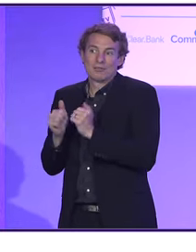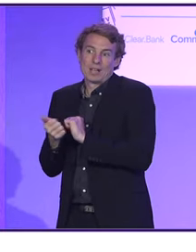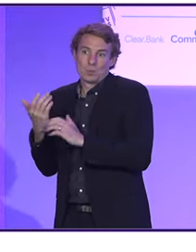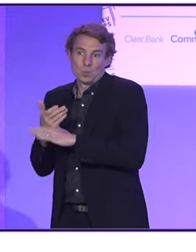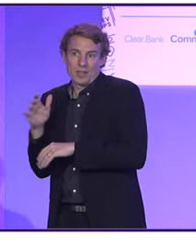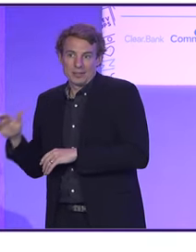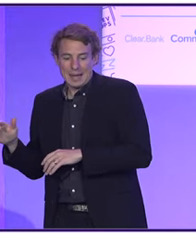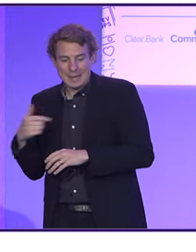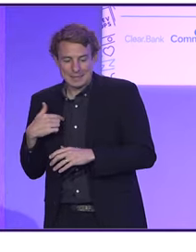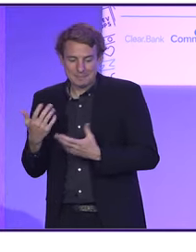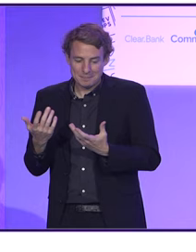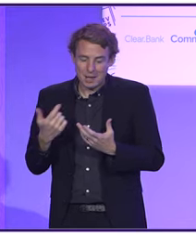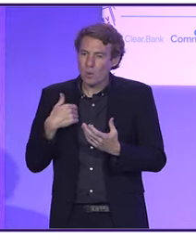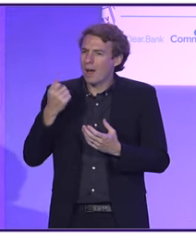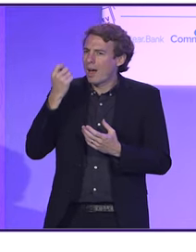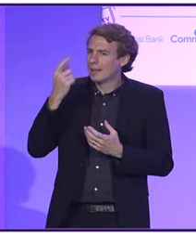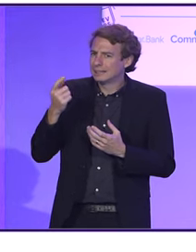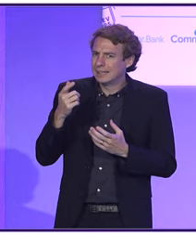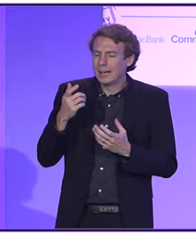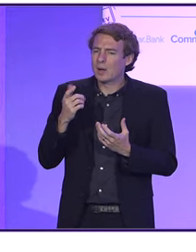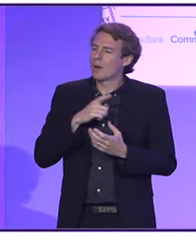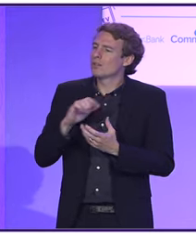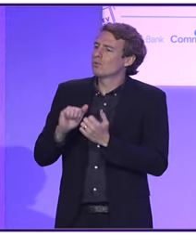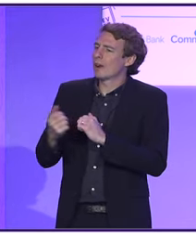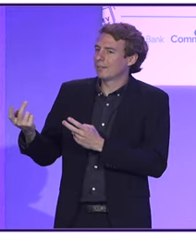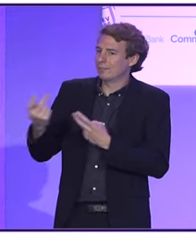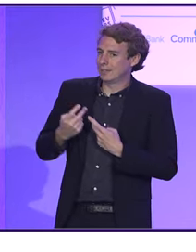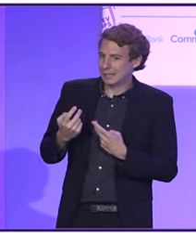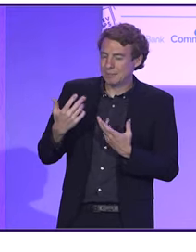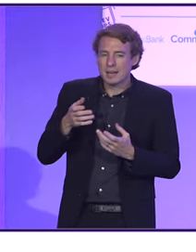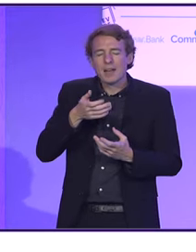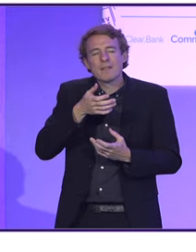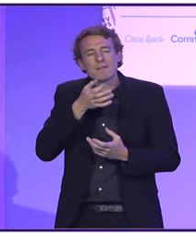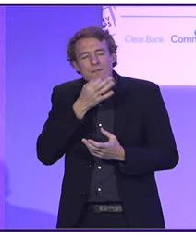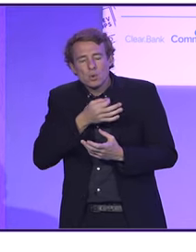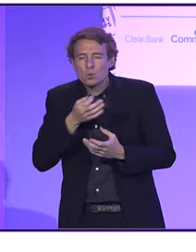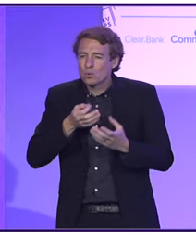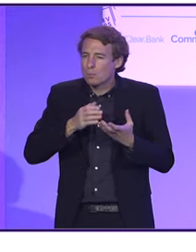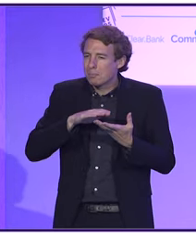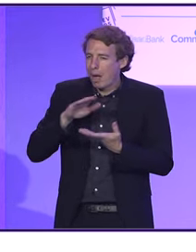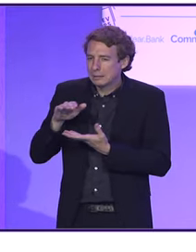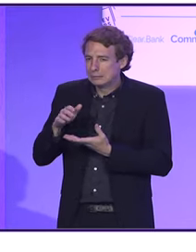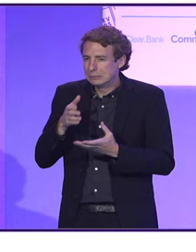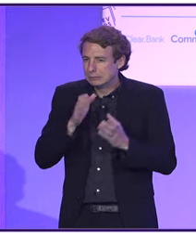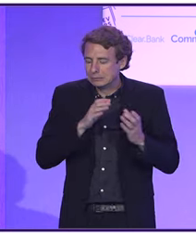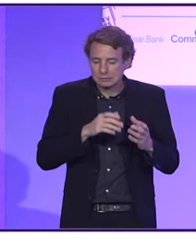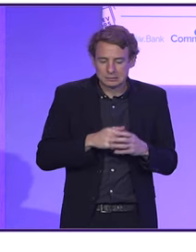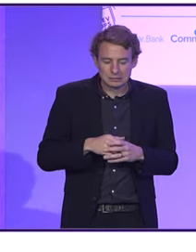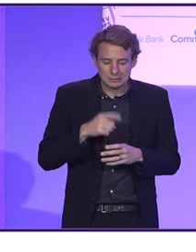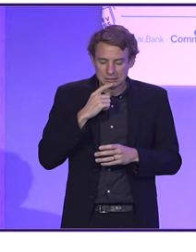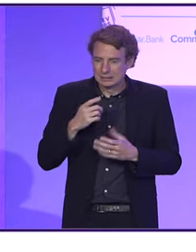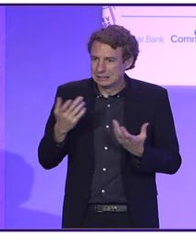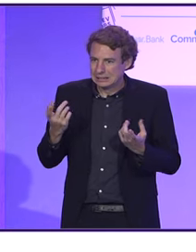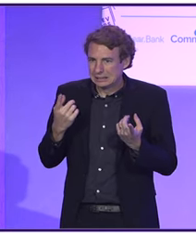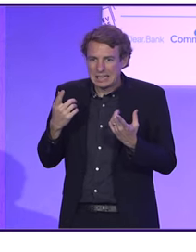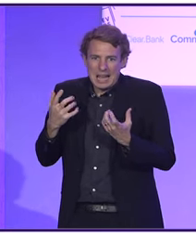So the idea for this talk came when this friend came to visit me. We've had a few pints, and he basically asked me, Eddie, you're a consultant. How